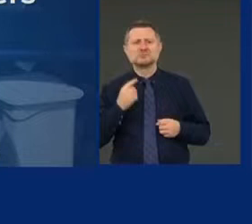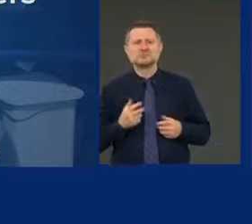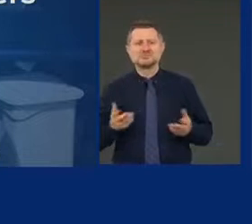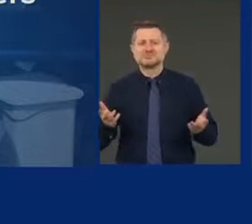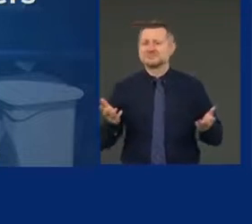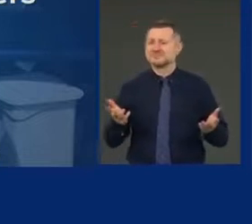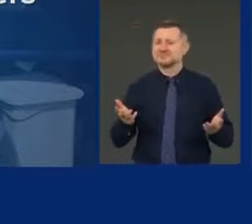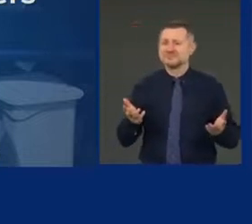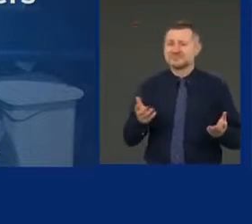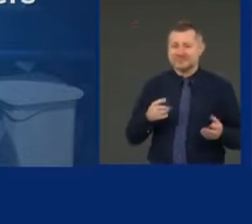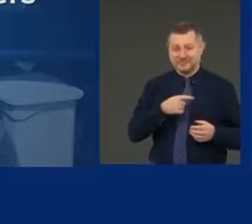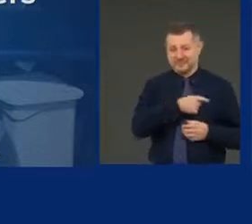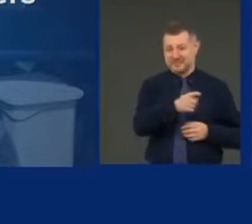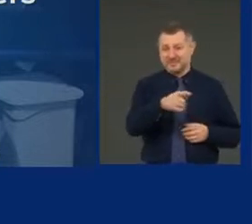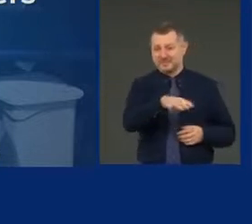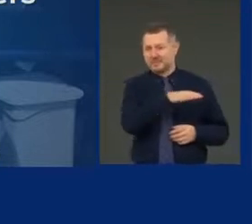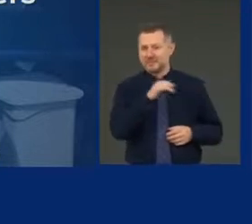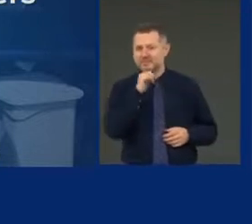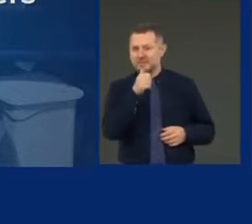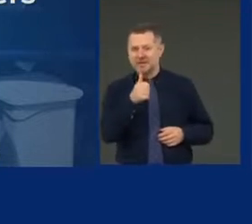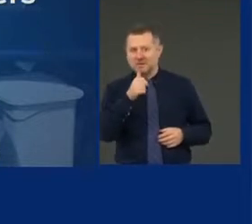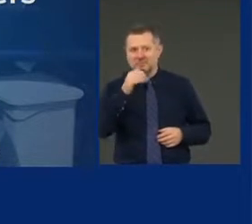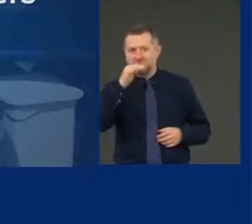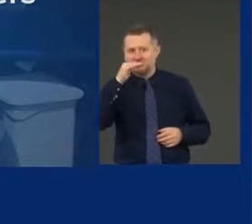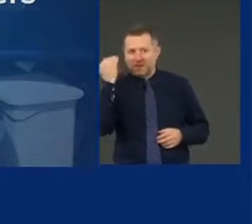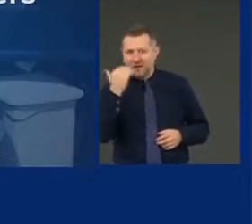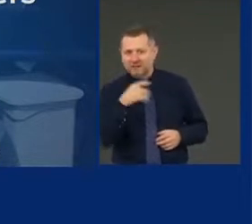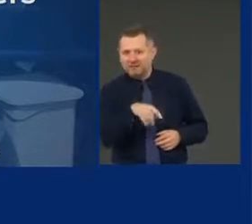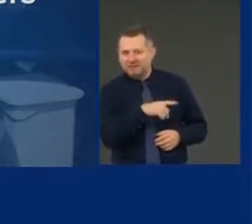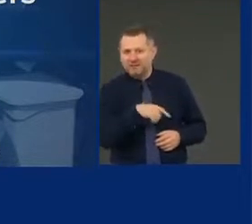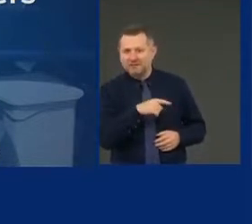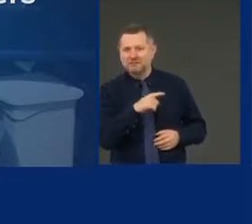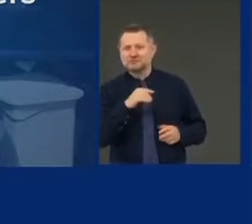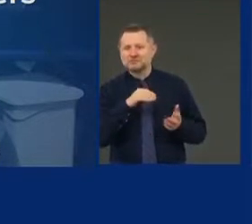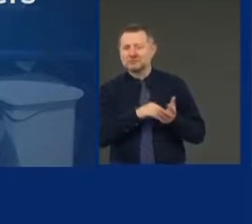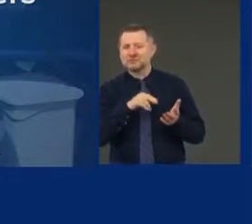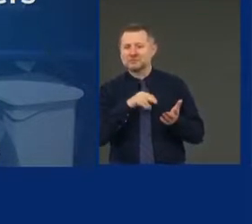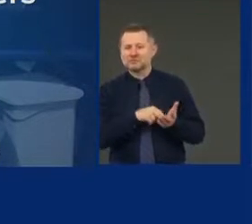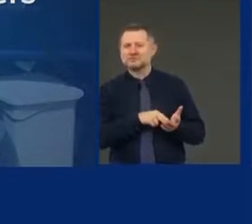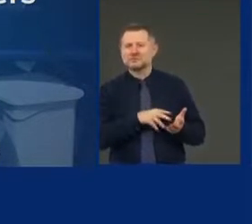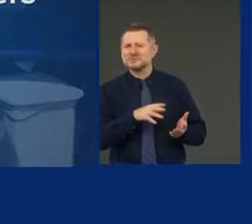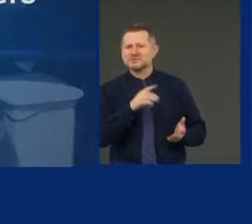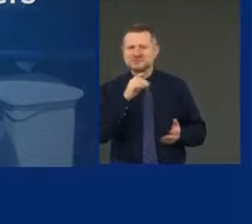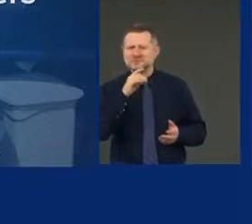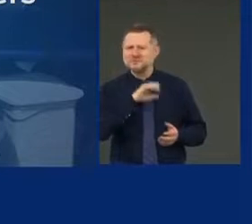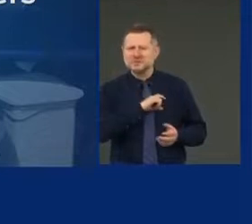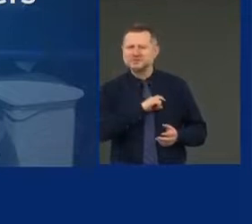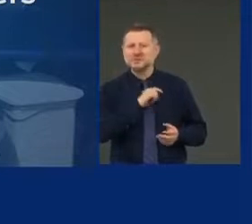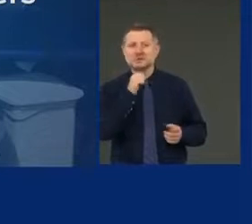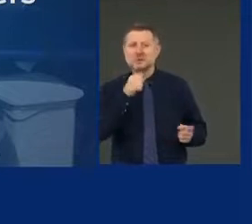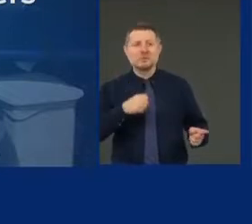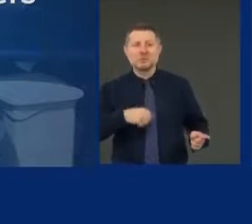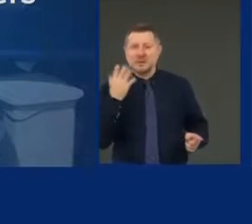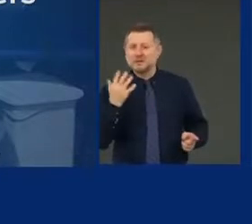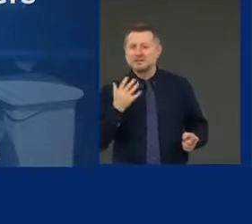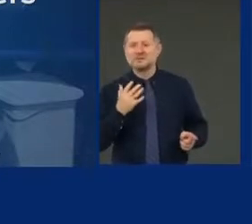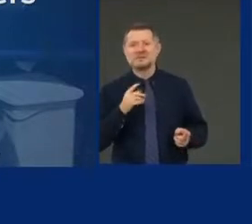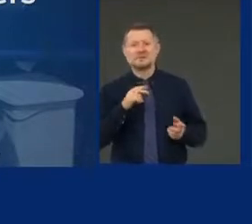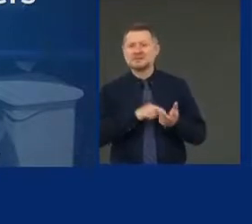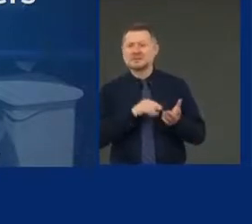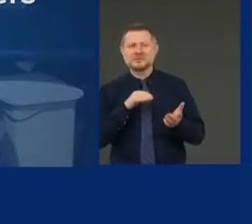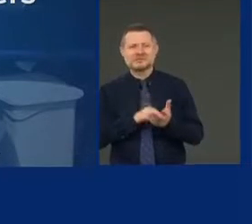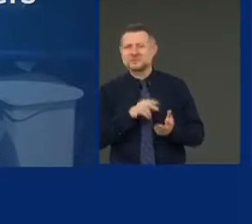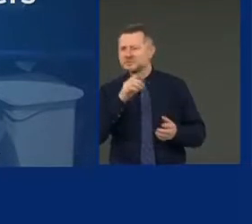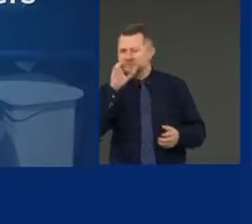were not black frontline workers. They were not white frontline workers. They were not Latino frontline workers. They were